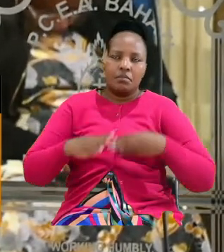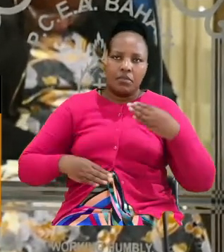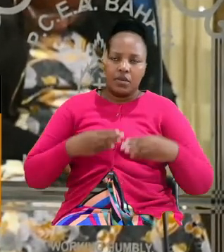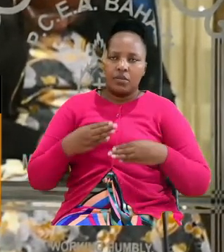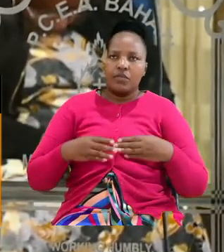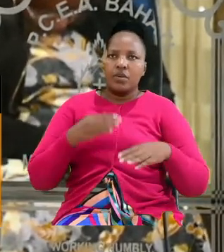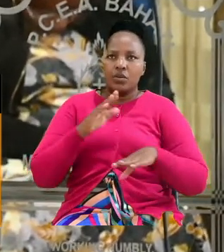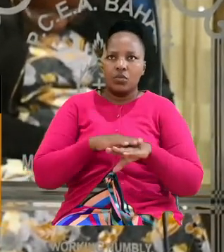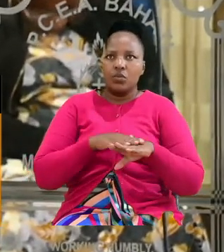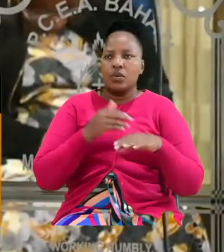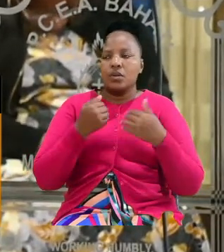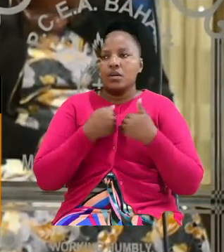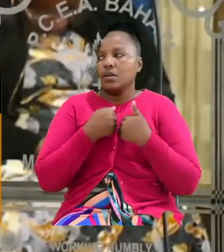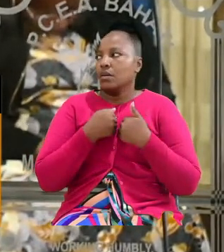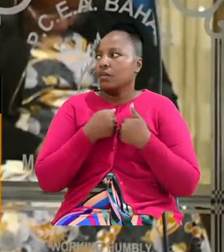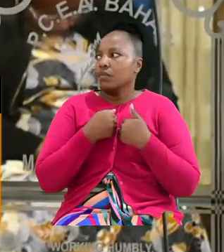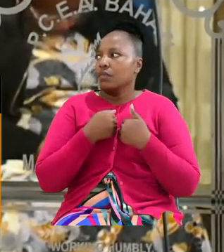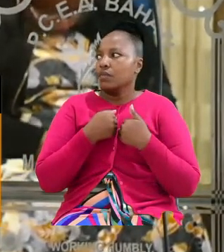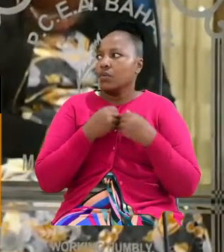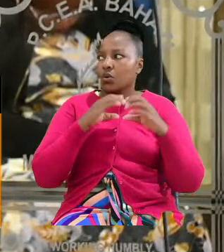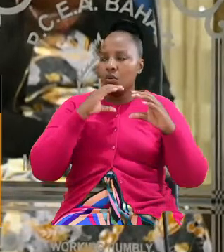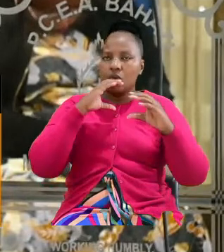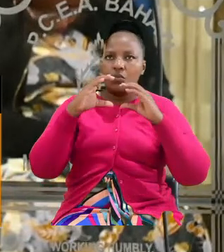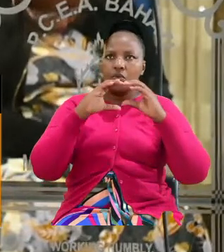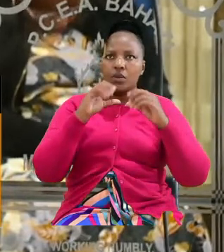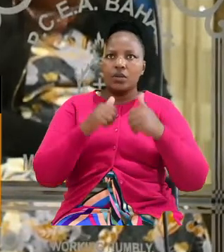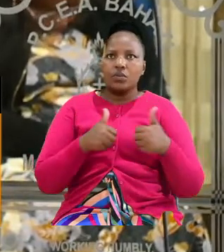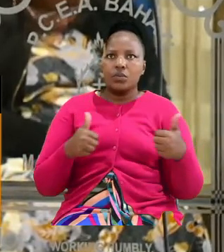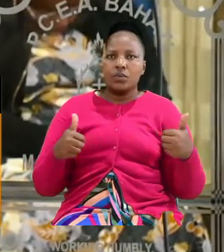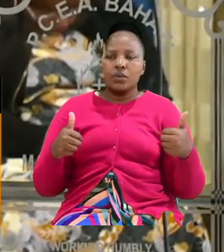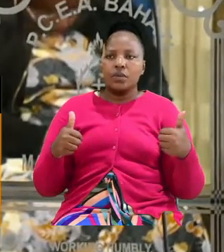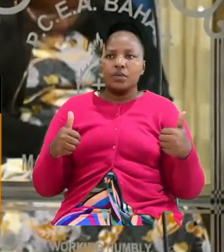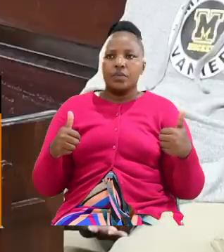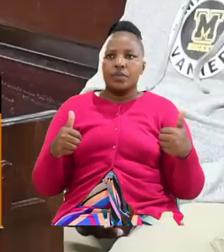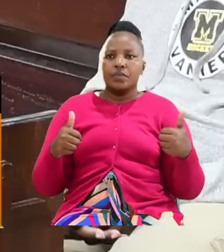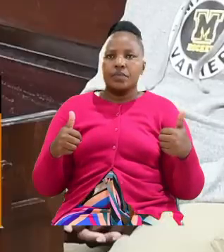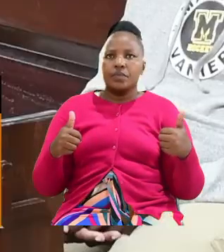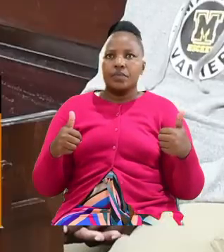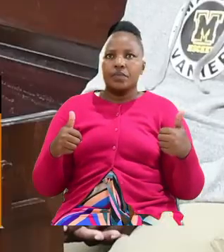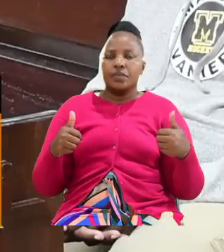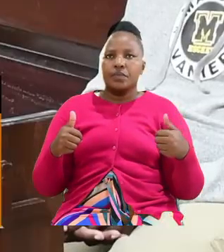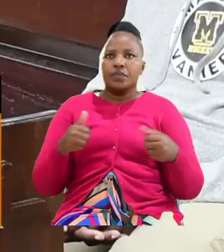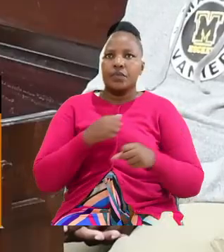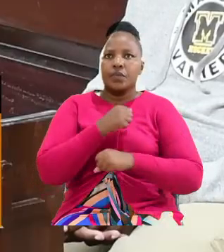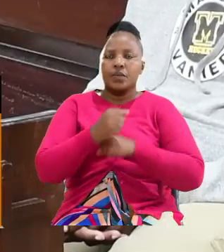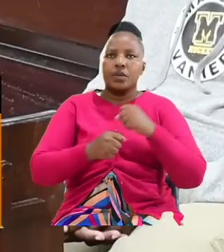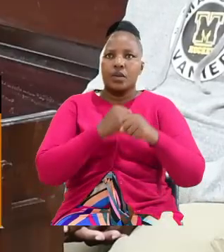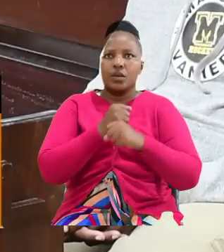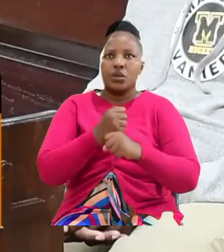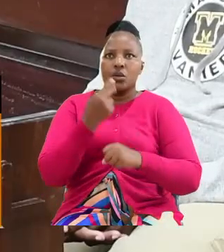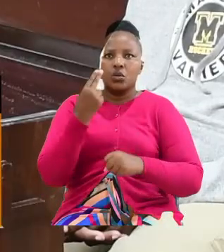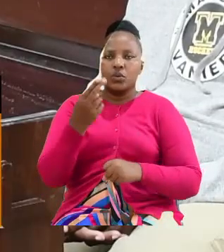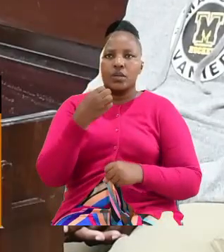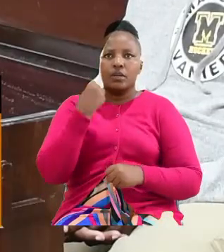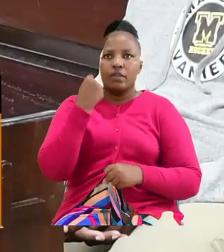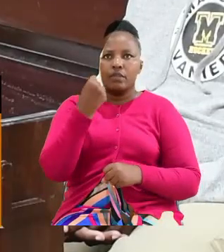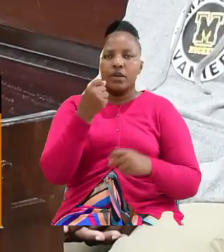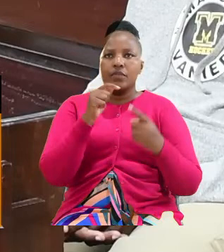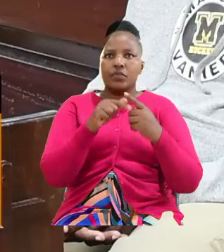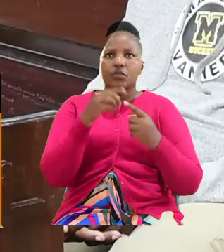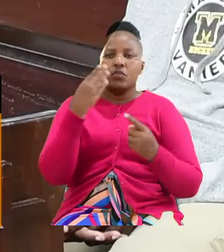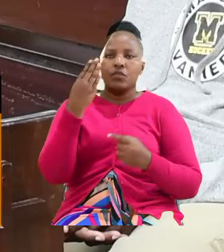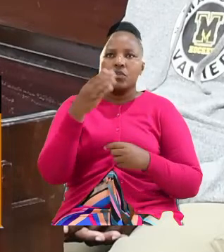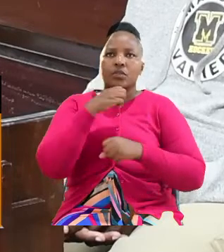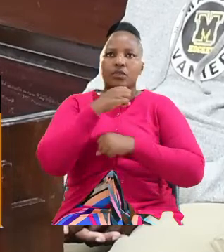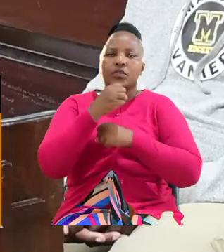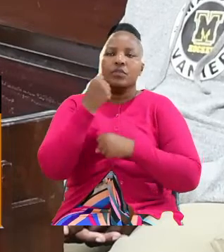integrity, should have good communication skills, should be aged between 25 to 45